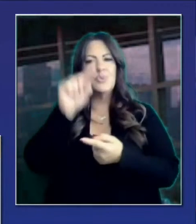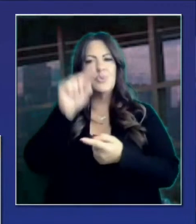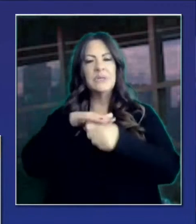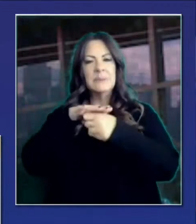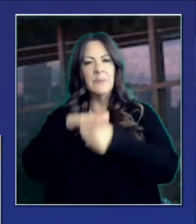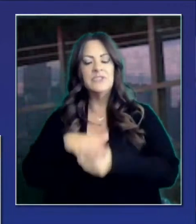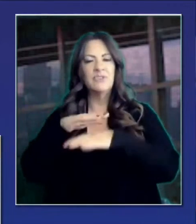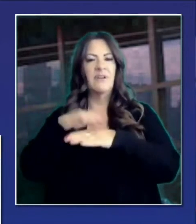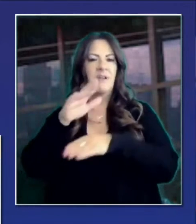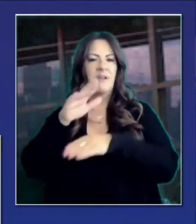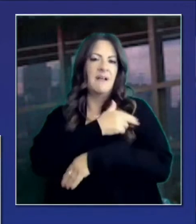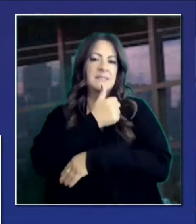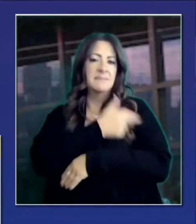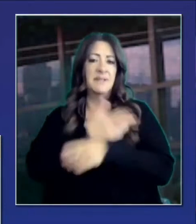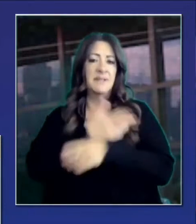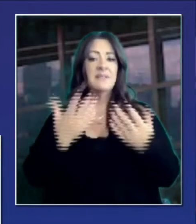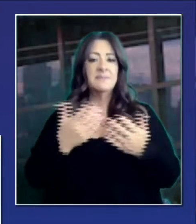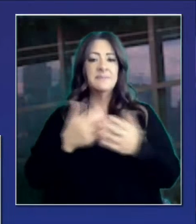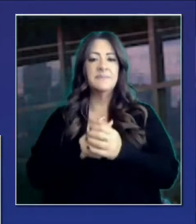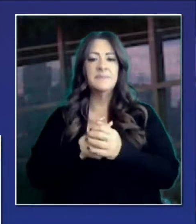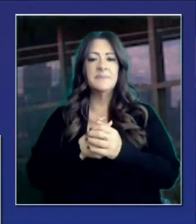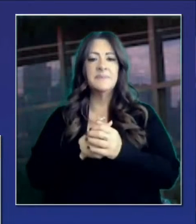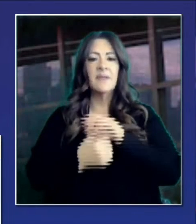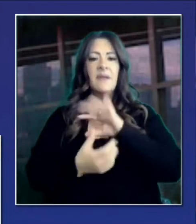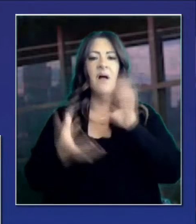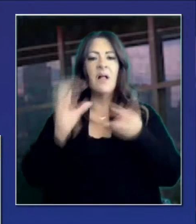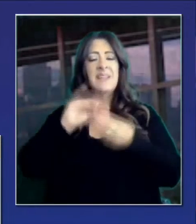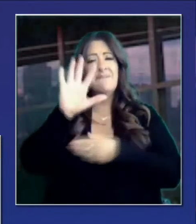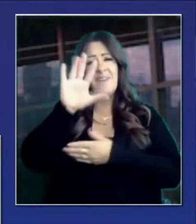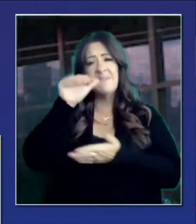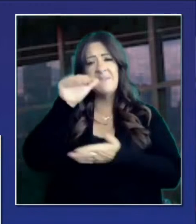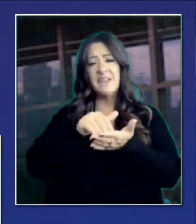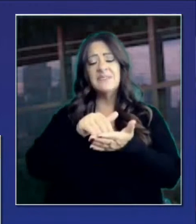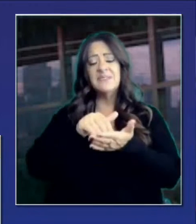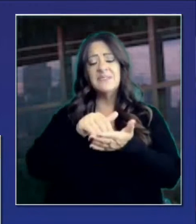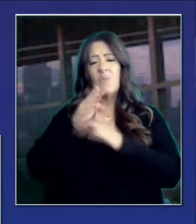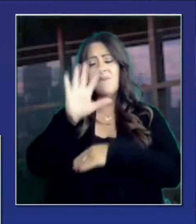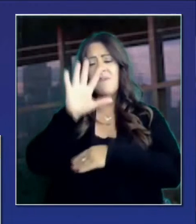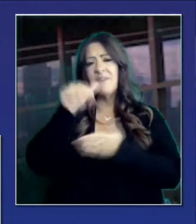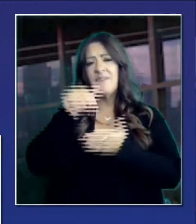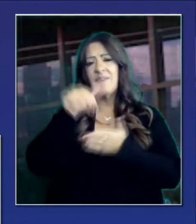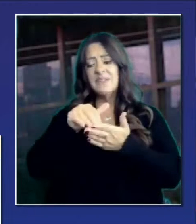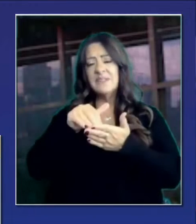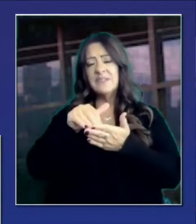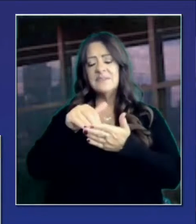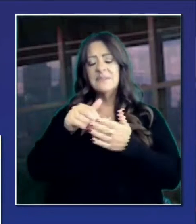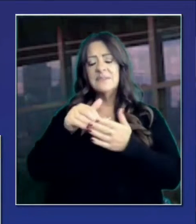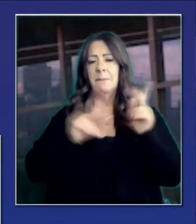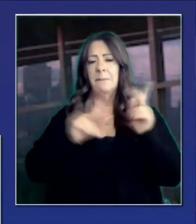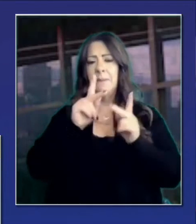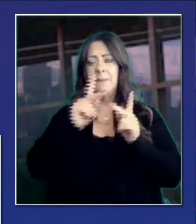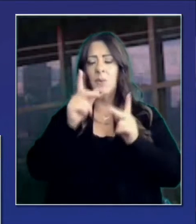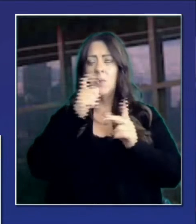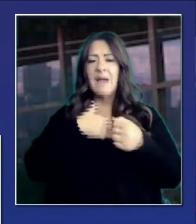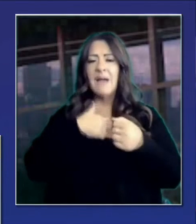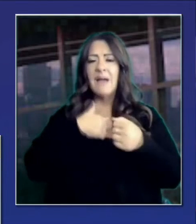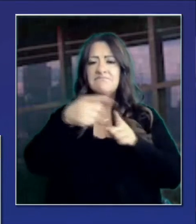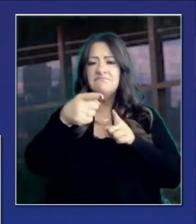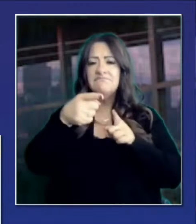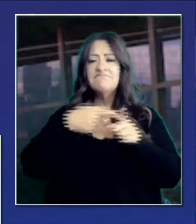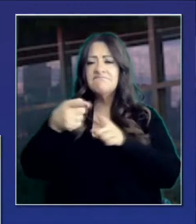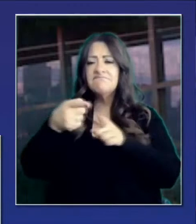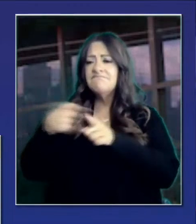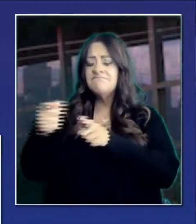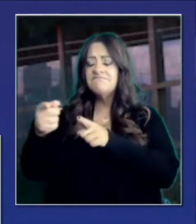5,175 clinical staff now have been deployed. And remember, staff often means ICU capacity, which means